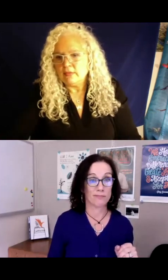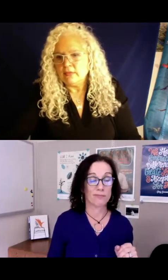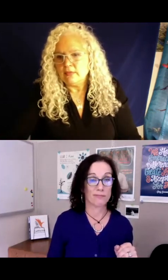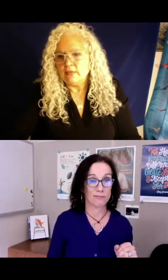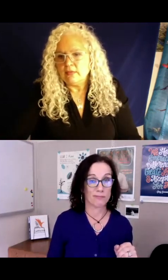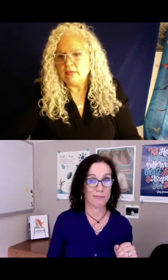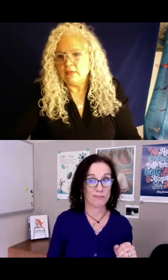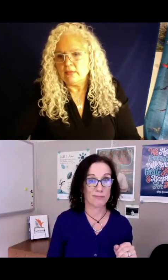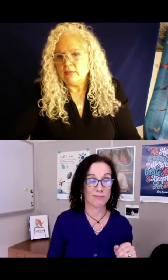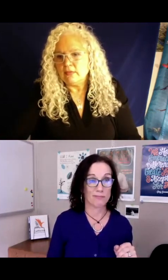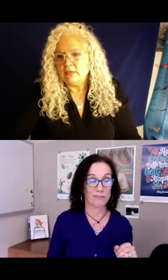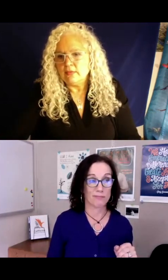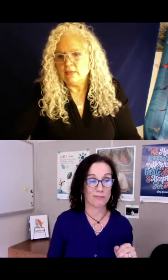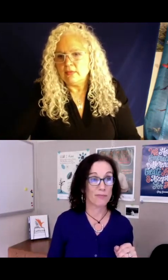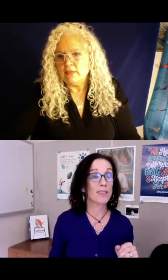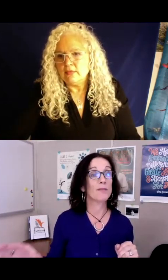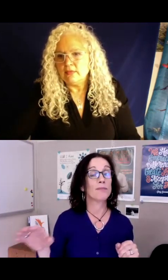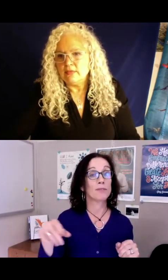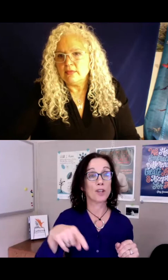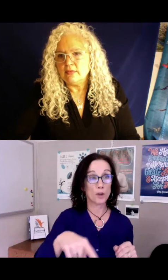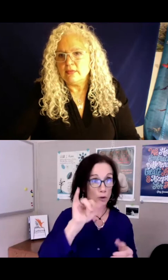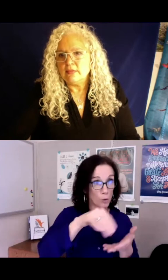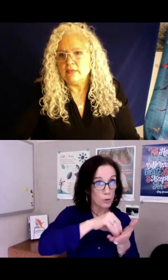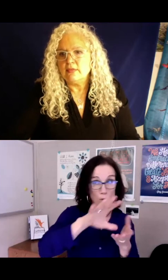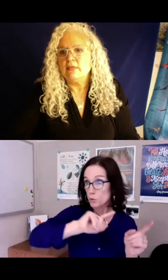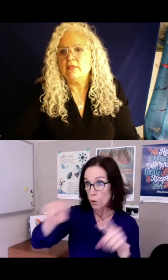sign language with their students, with their children.